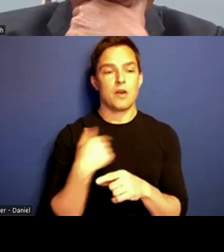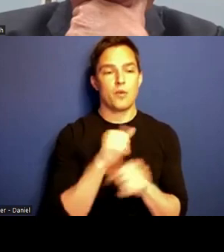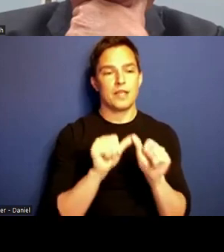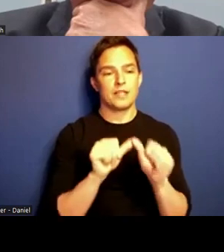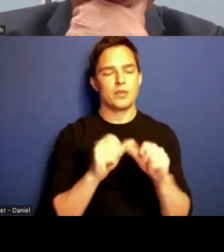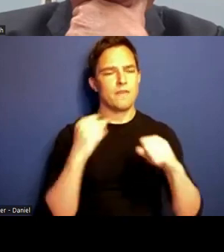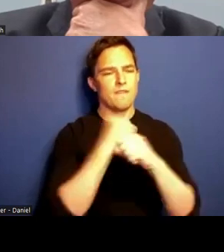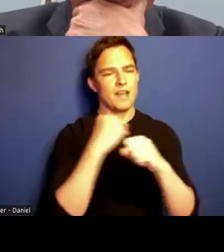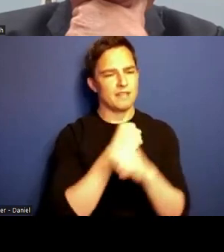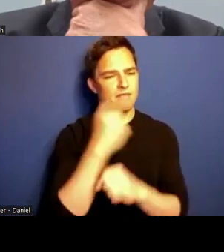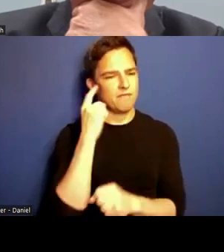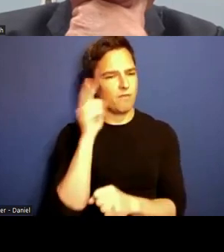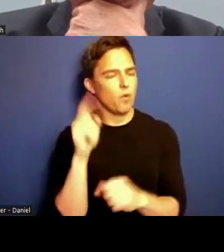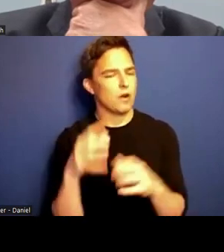for